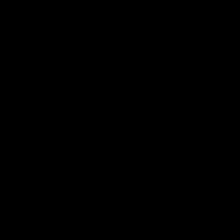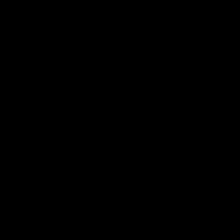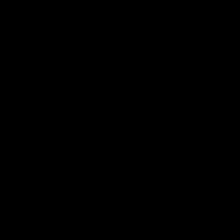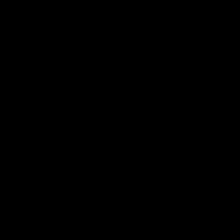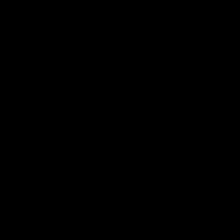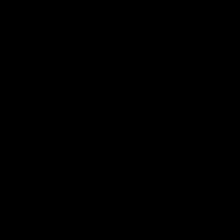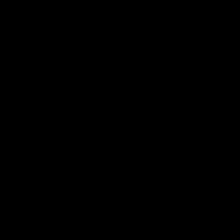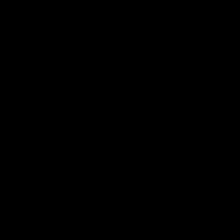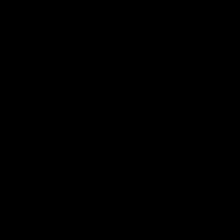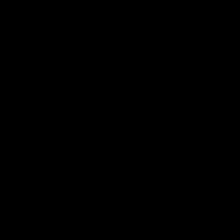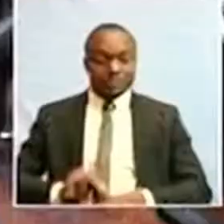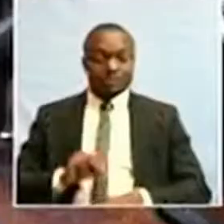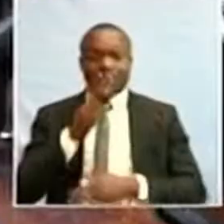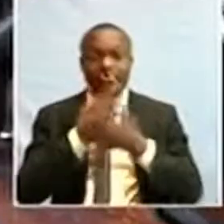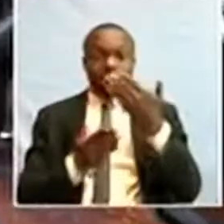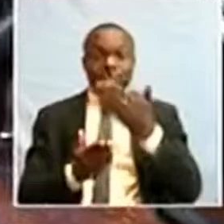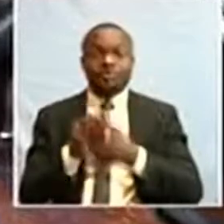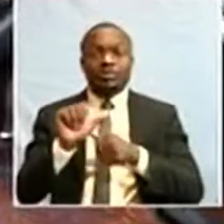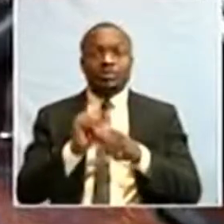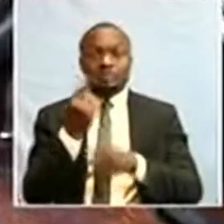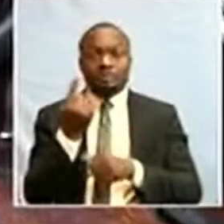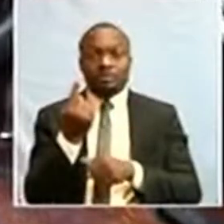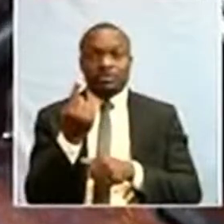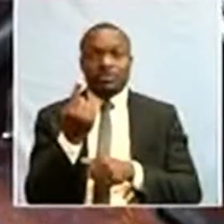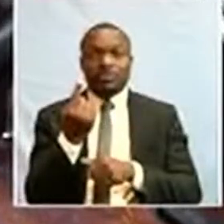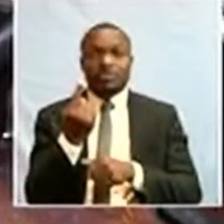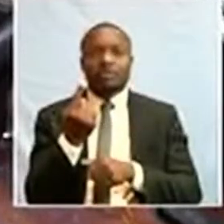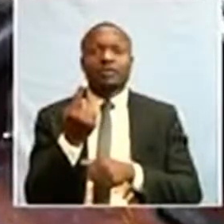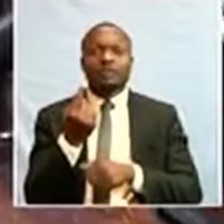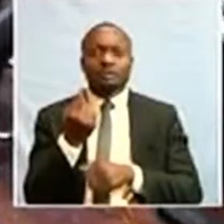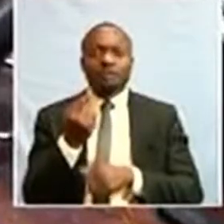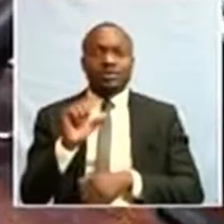And good morning, everyone. I'm Samson Poto, Chief Accountant.